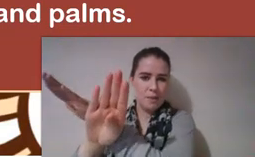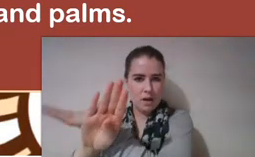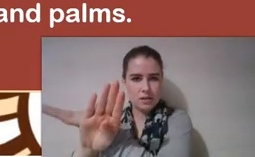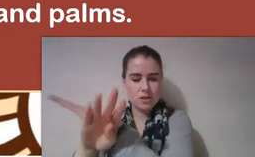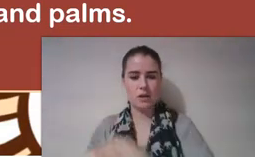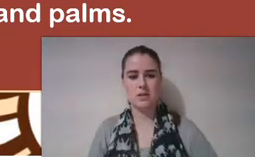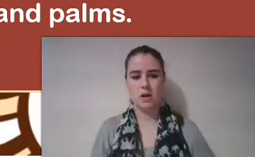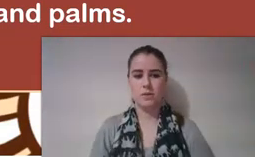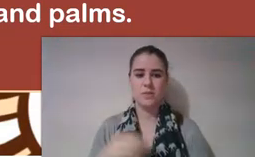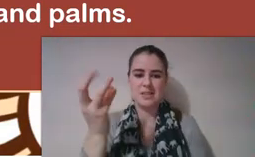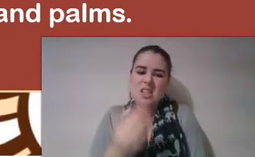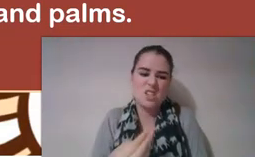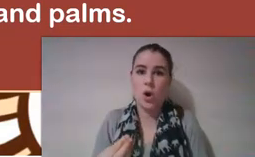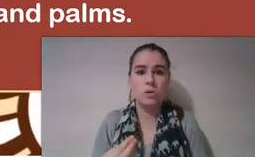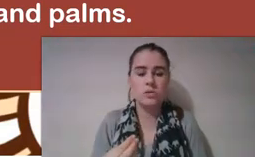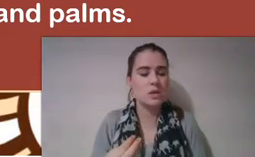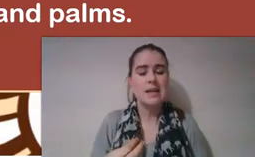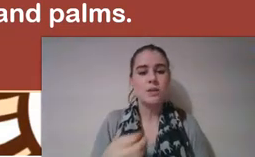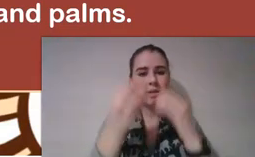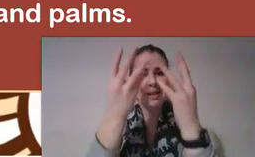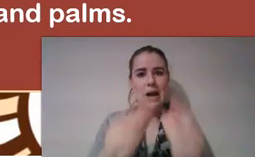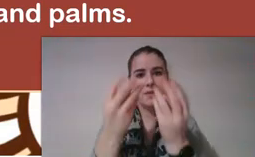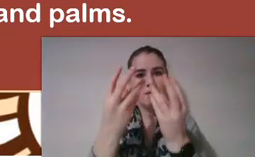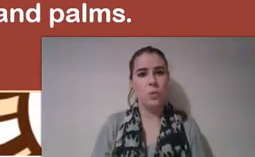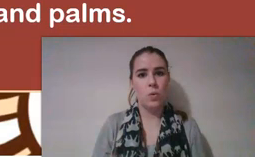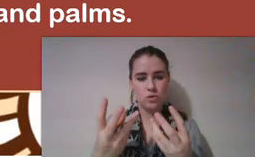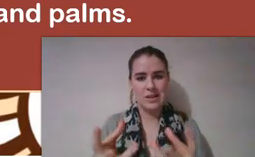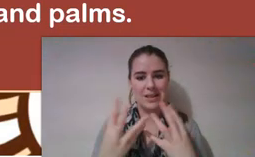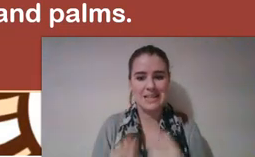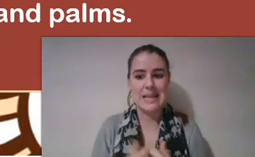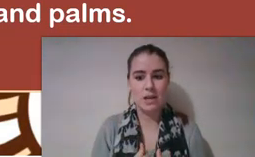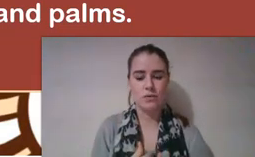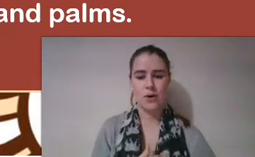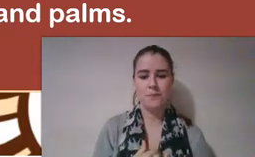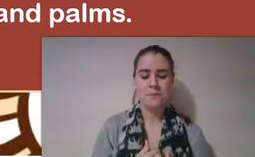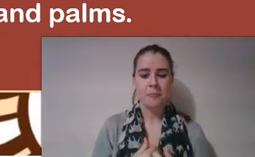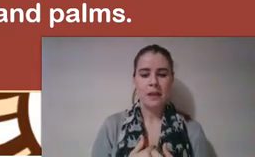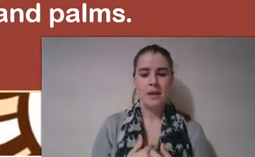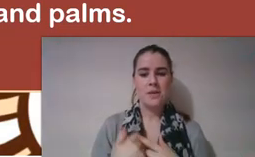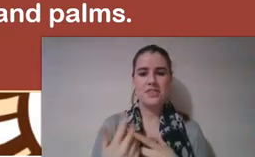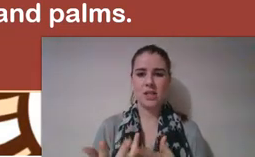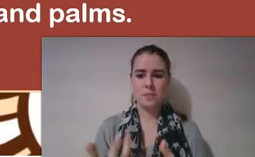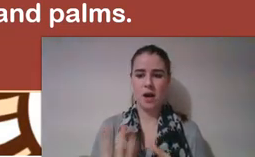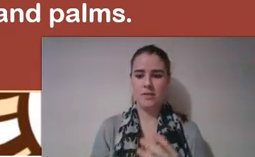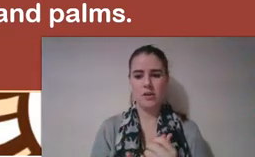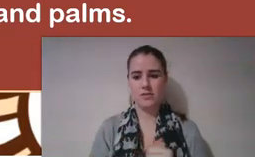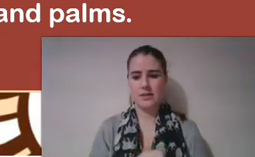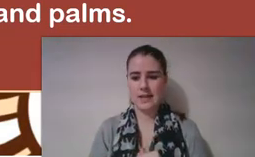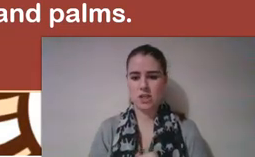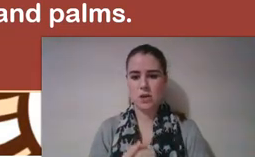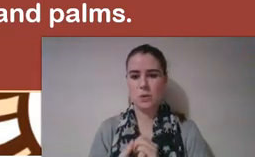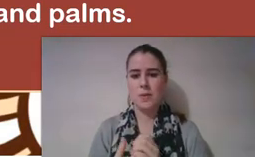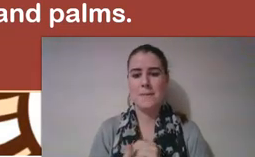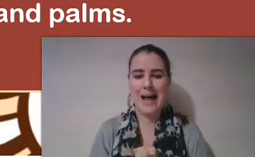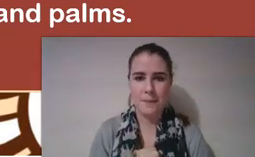the next part as it goes along, which means that there's no holes, so it doesn't allow any of that water or anything to leak through. Now, a thatched part of the roof